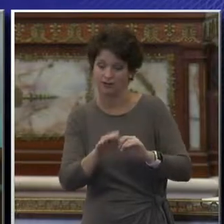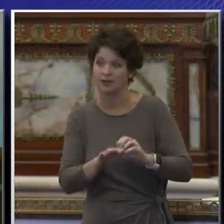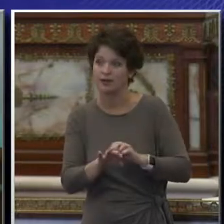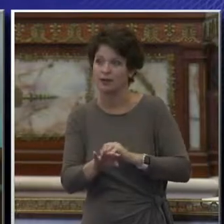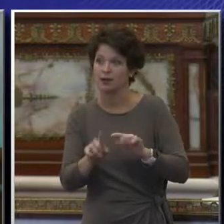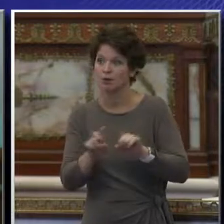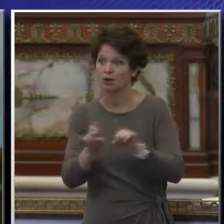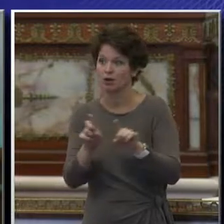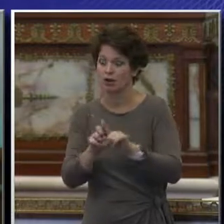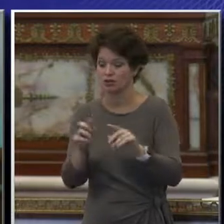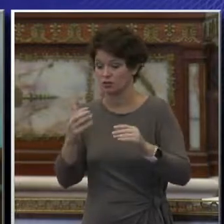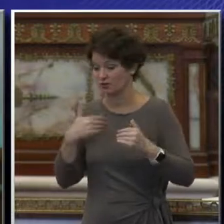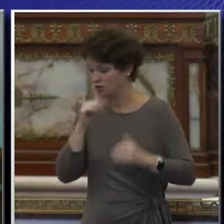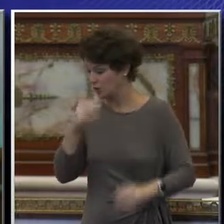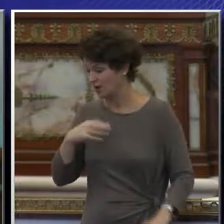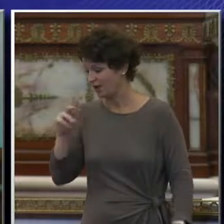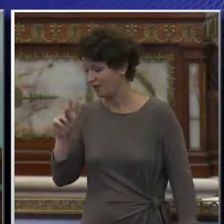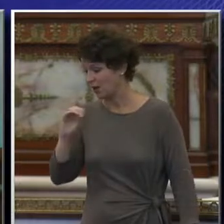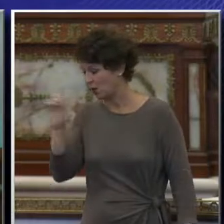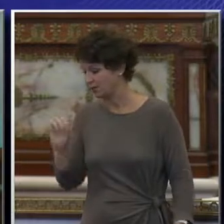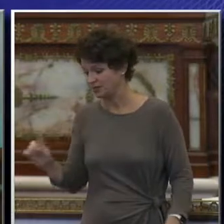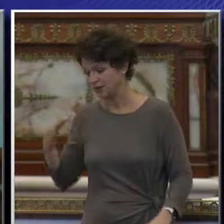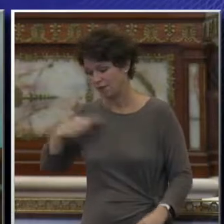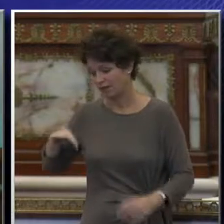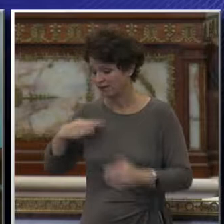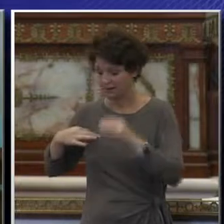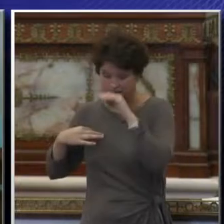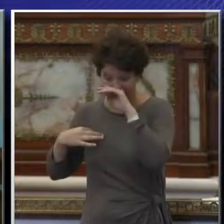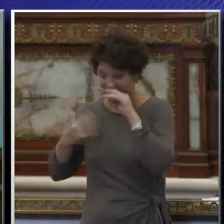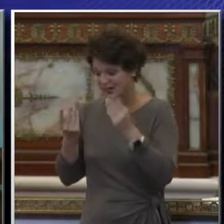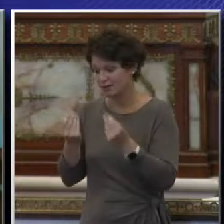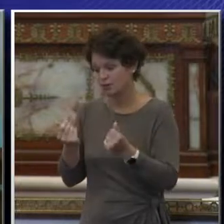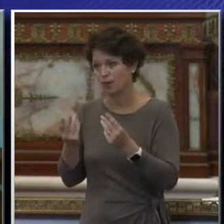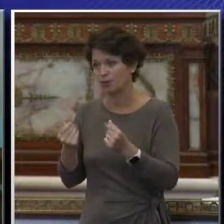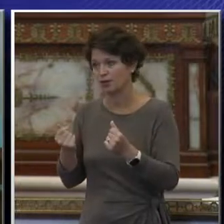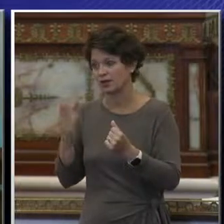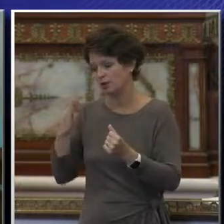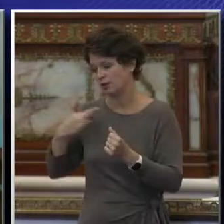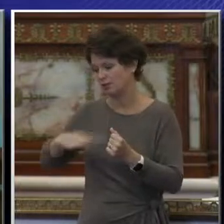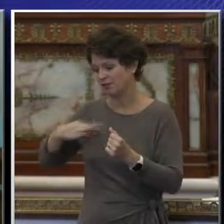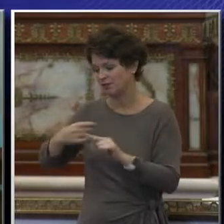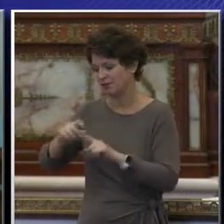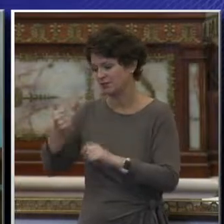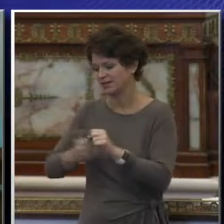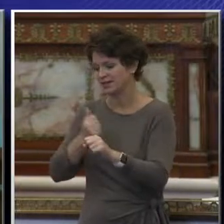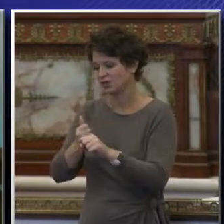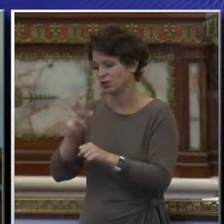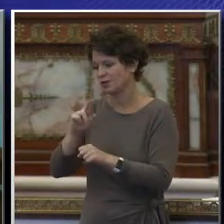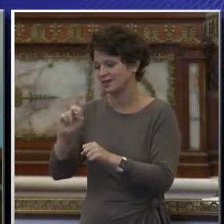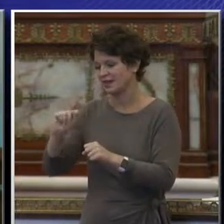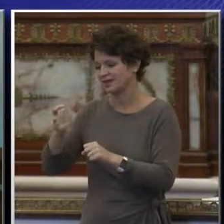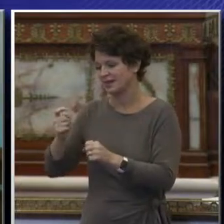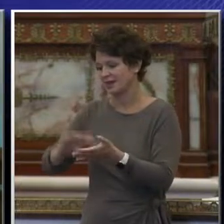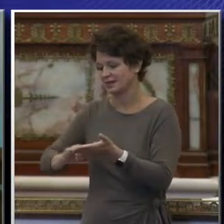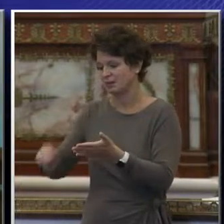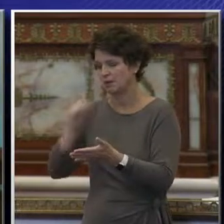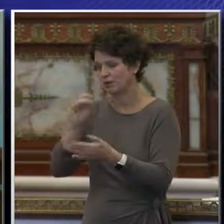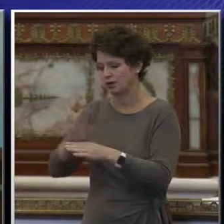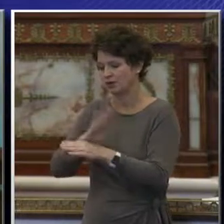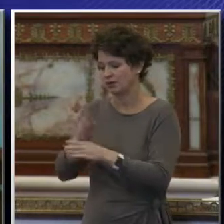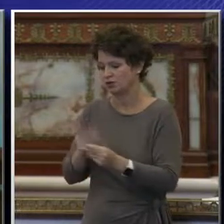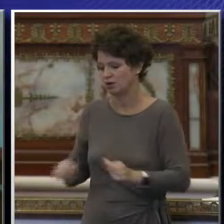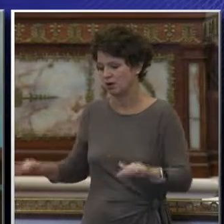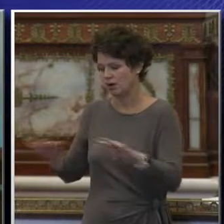even without KOZ benefits in place, the property would benefit from the 10-year real estate tax abatement on commercial properties. And